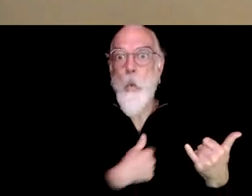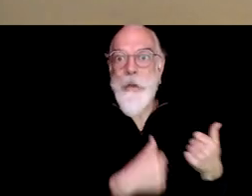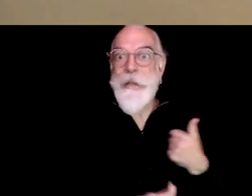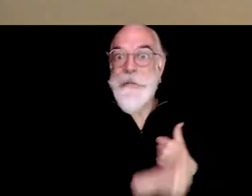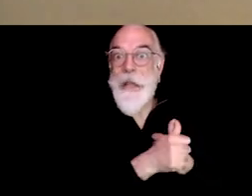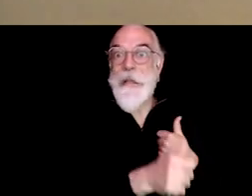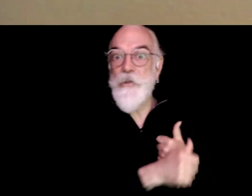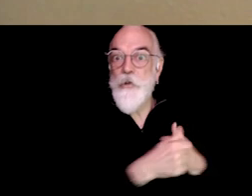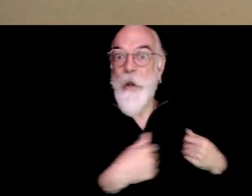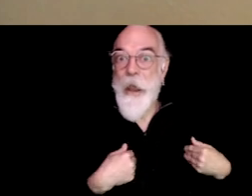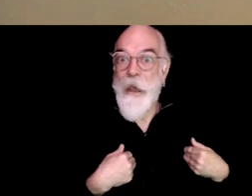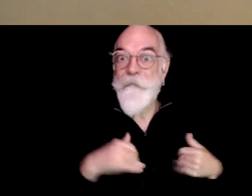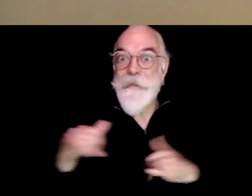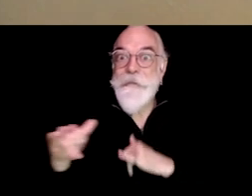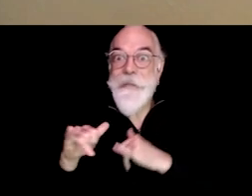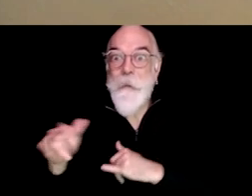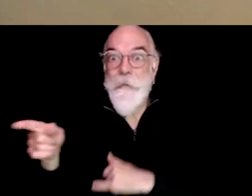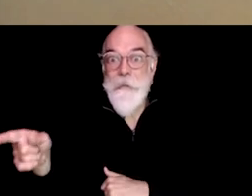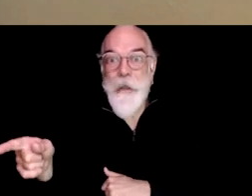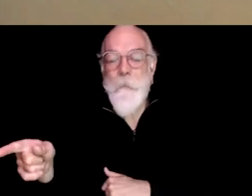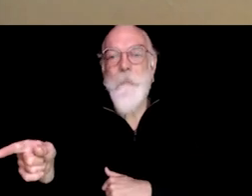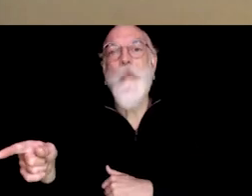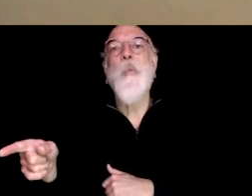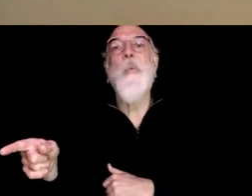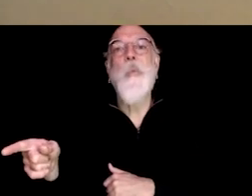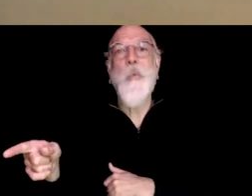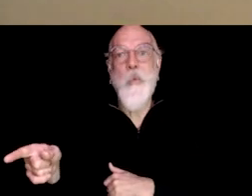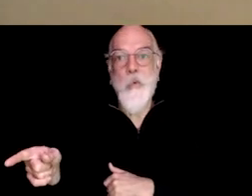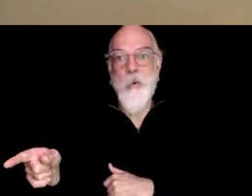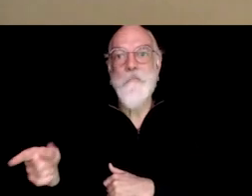very endangered species now.